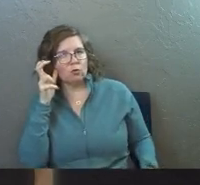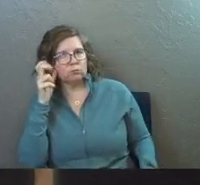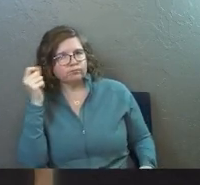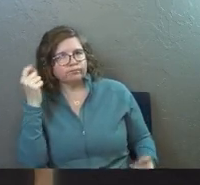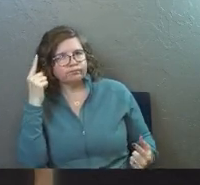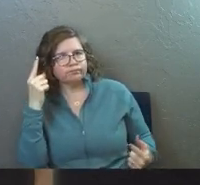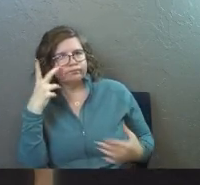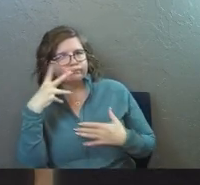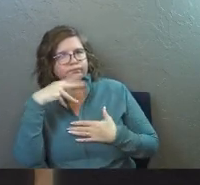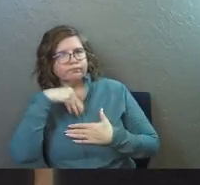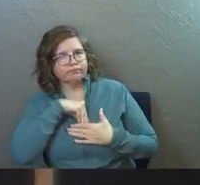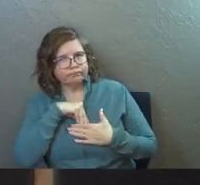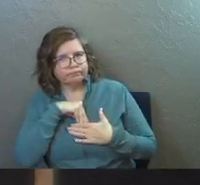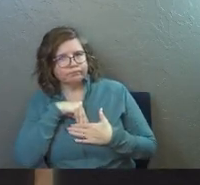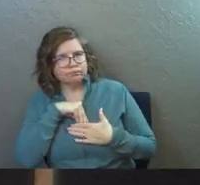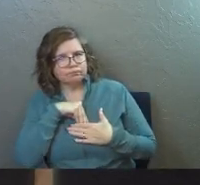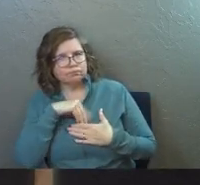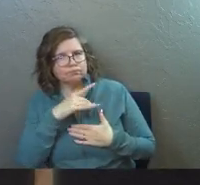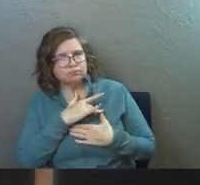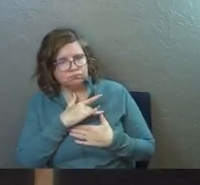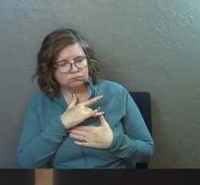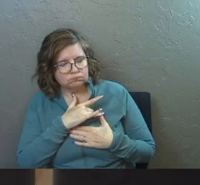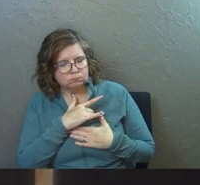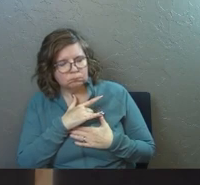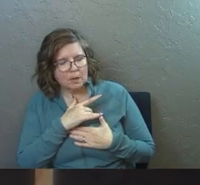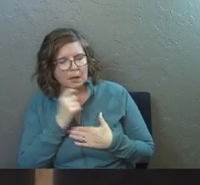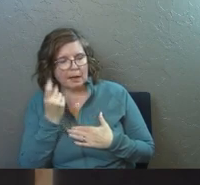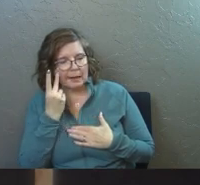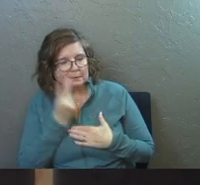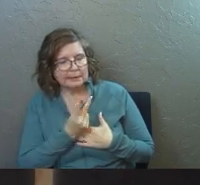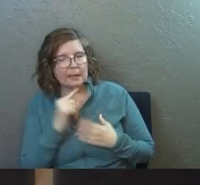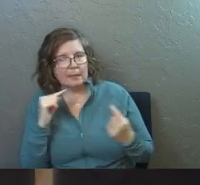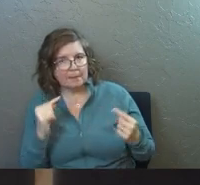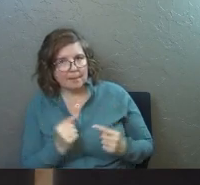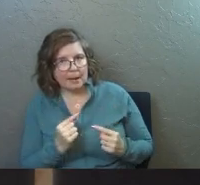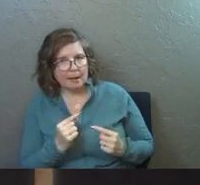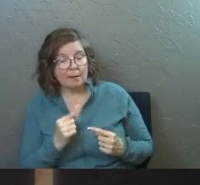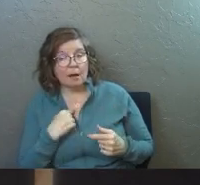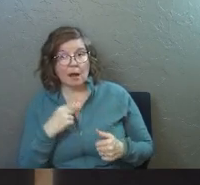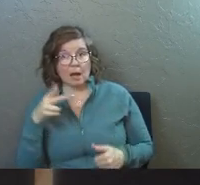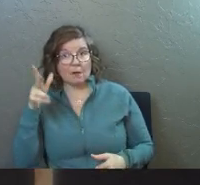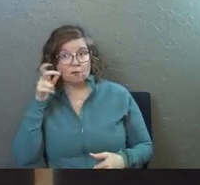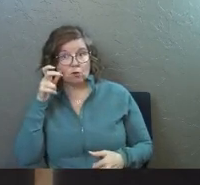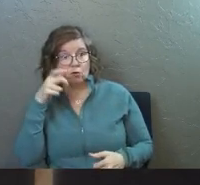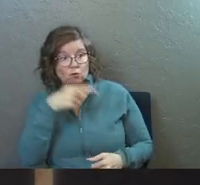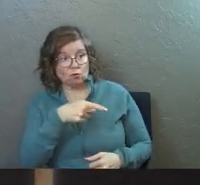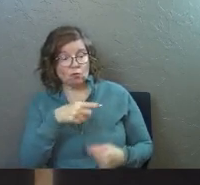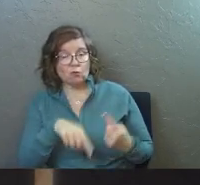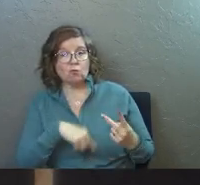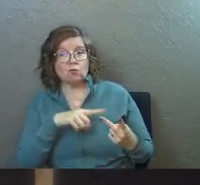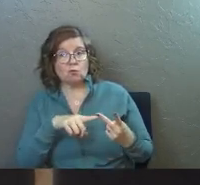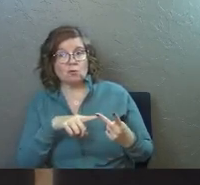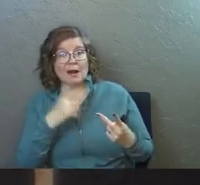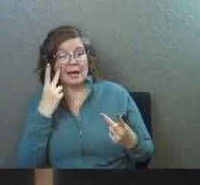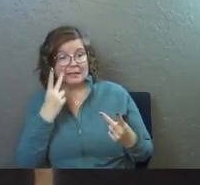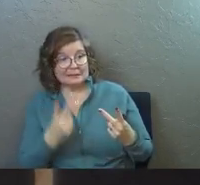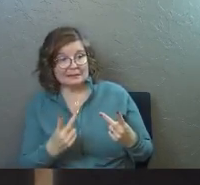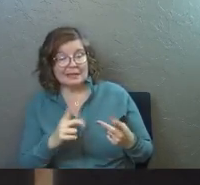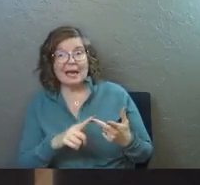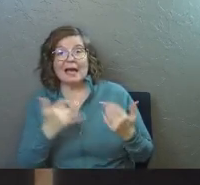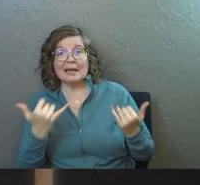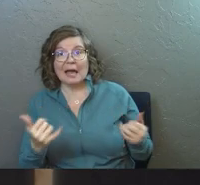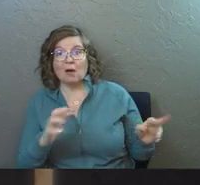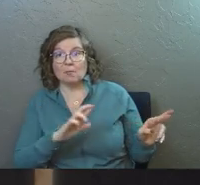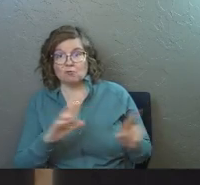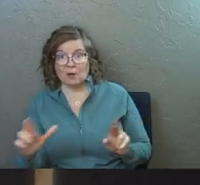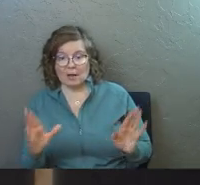not because I haven't seen their pain that they're going through. I have heard them and I have seen what's going on, and now I'm ready.